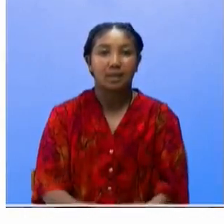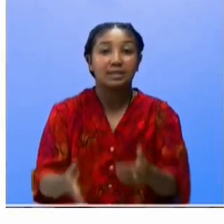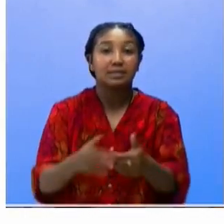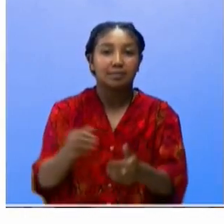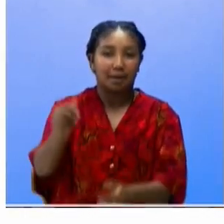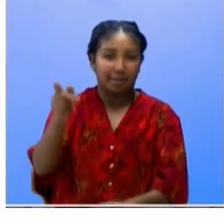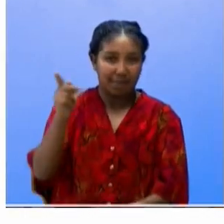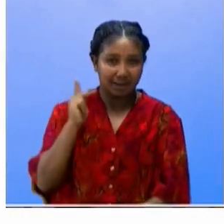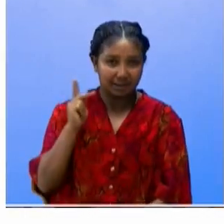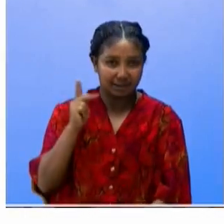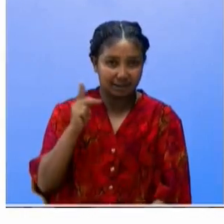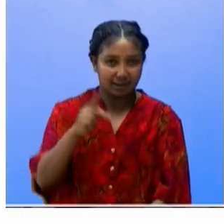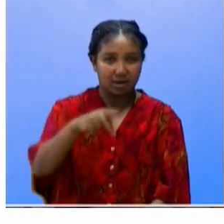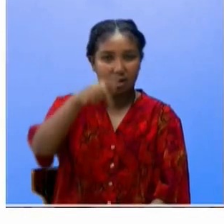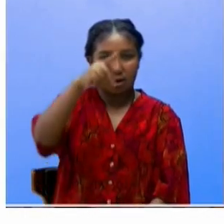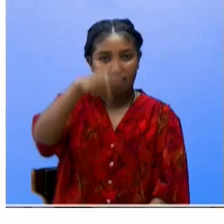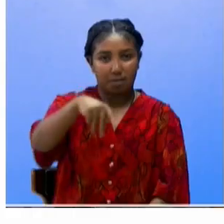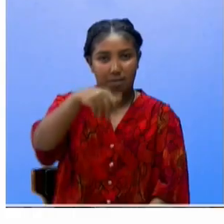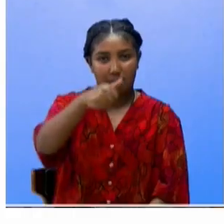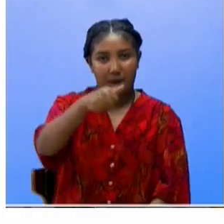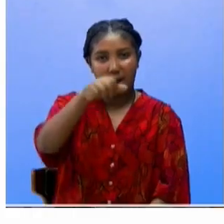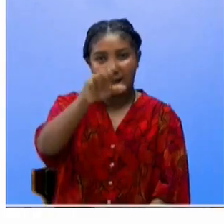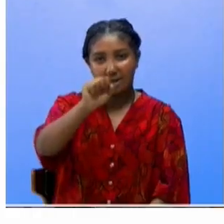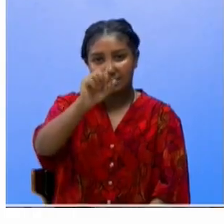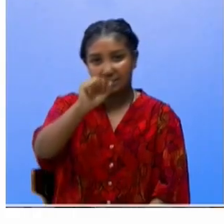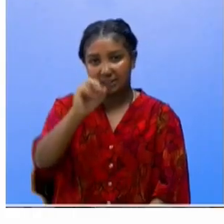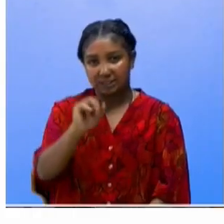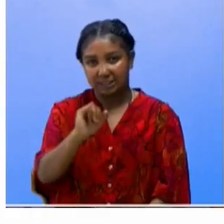past passive.